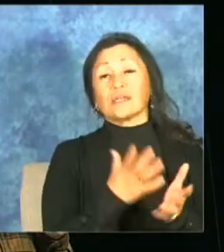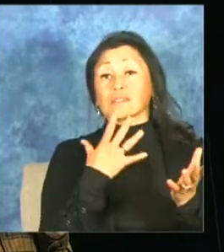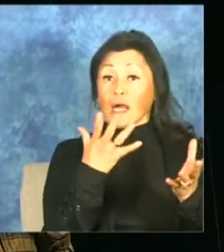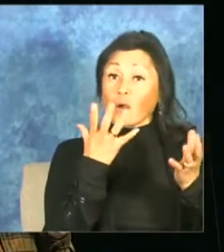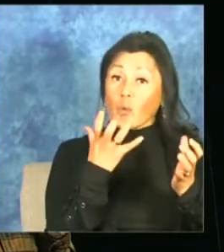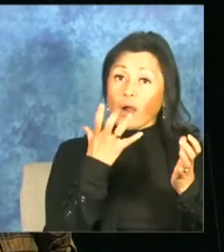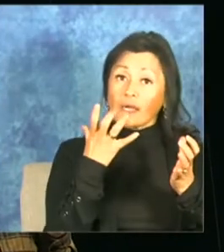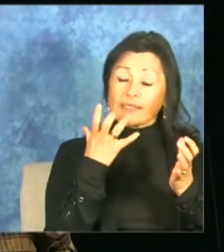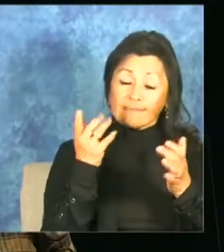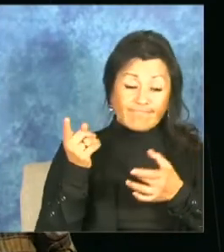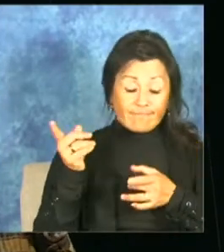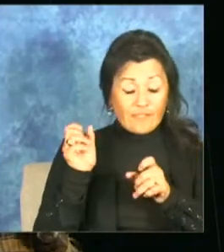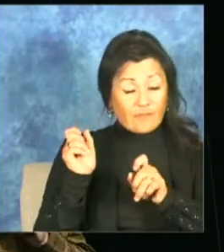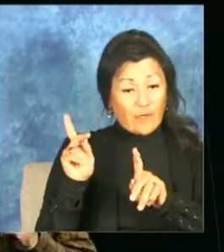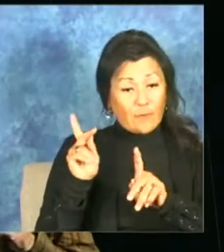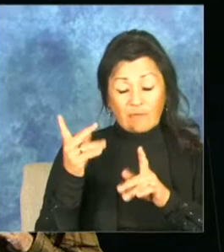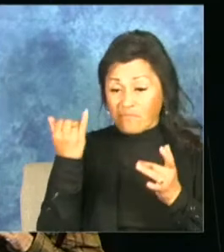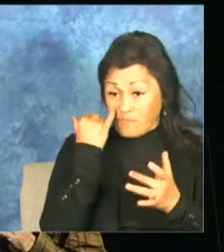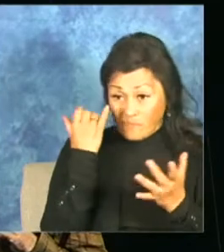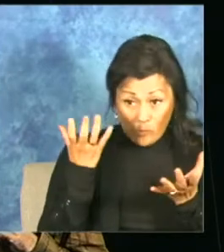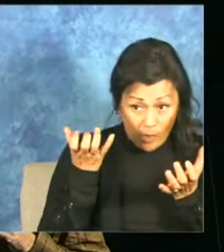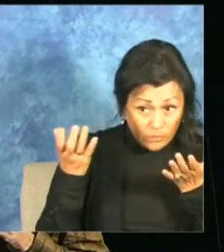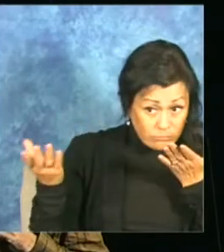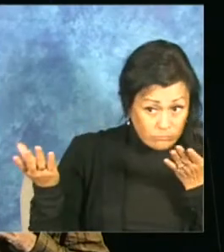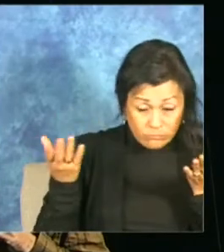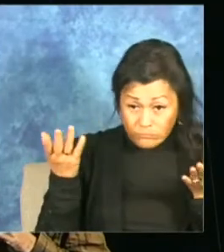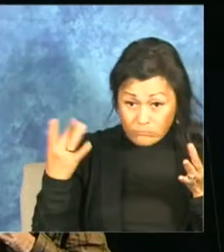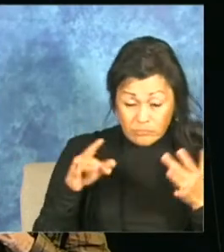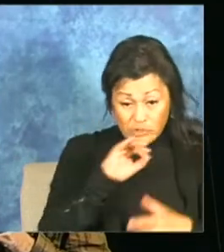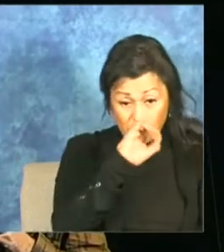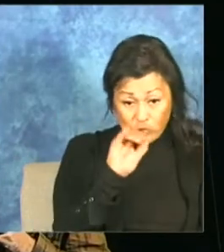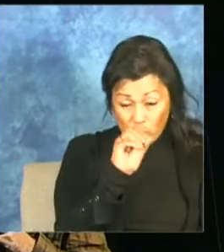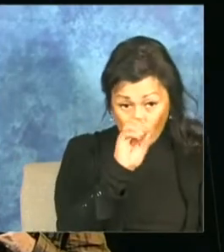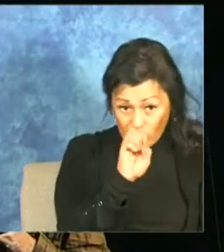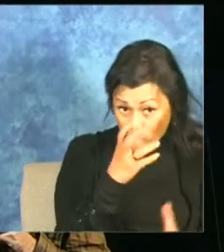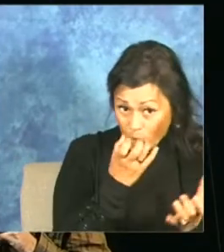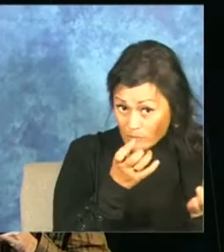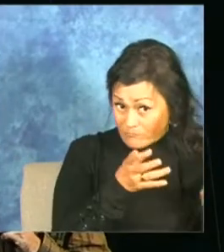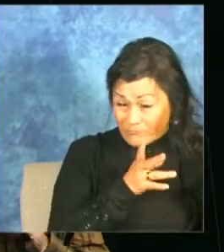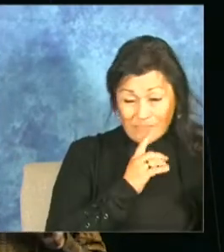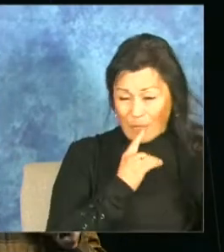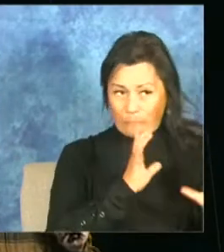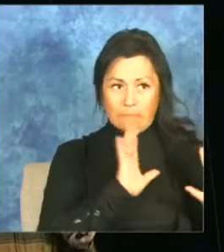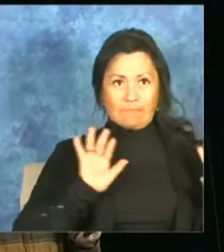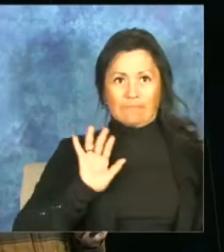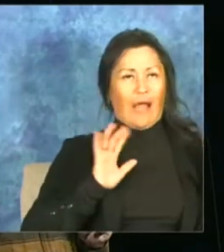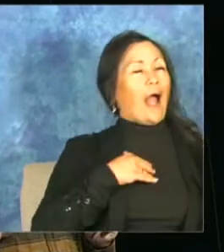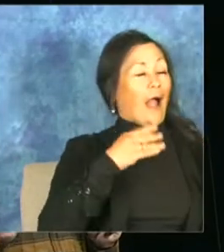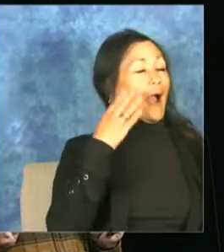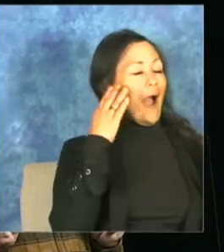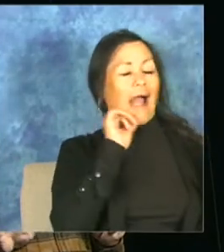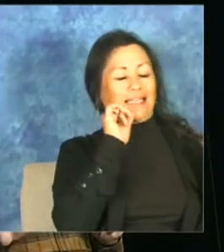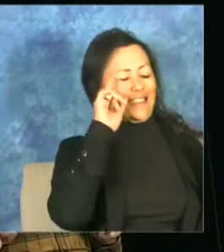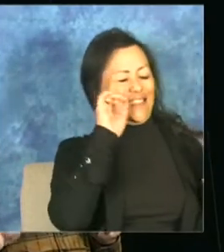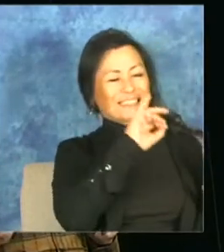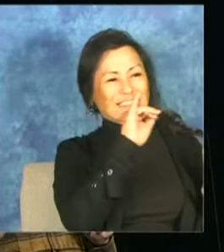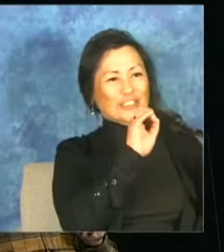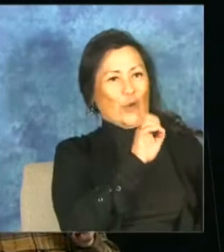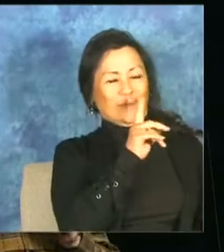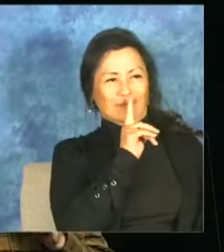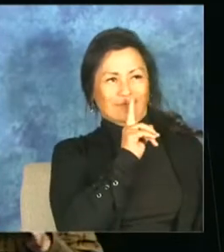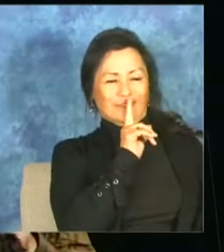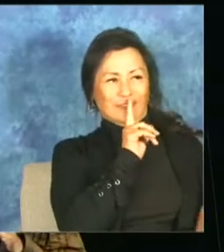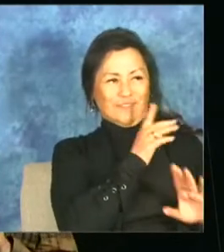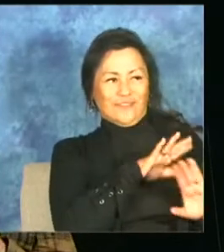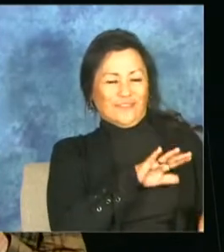I just wanted to give them an opportunity to just, if there's anything that, Joe, that you'd like to say, you're good. I figured Joe wouldn't say much. Joe's typically a